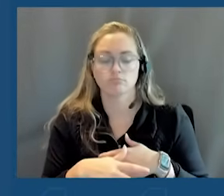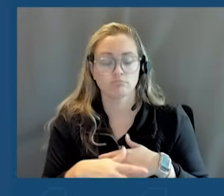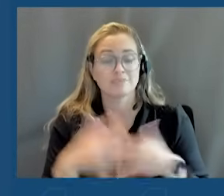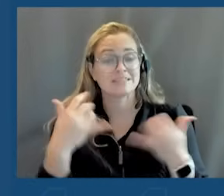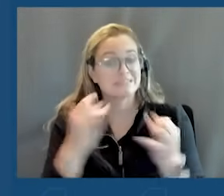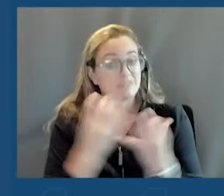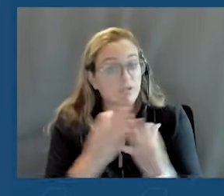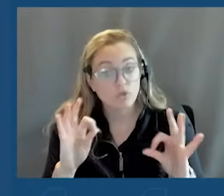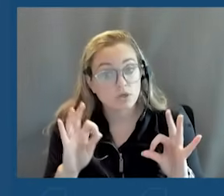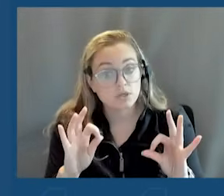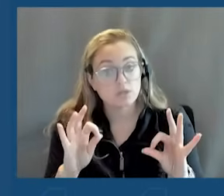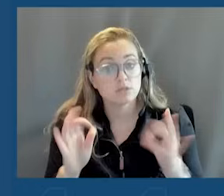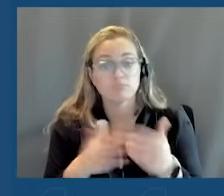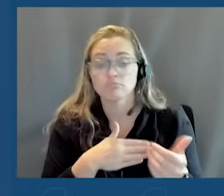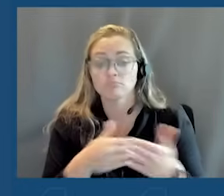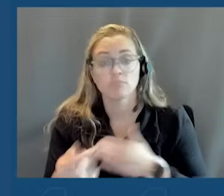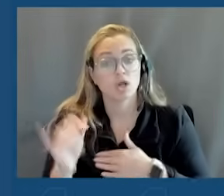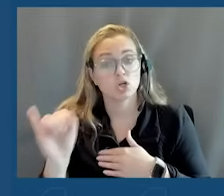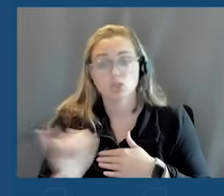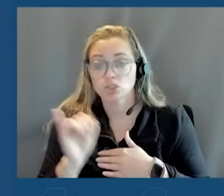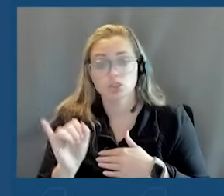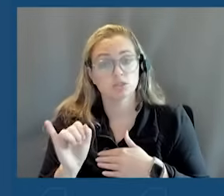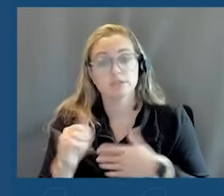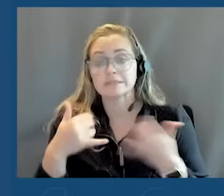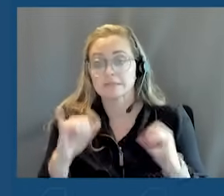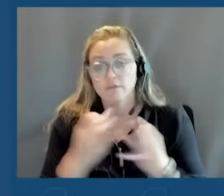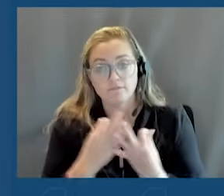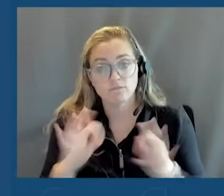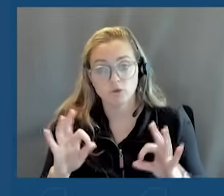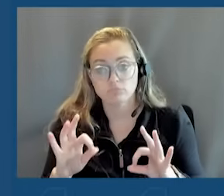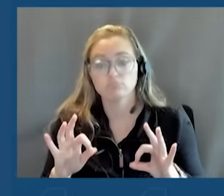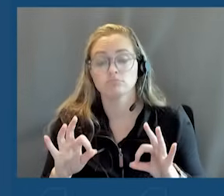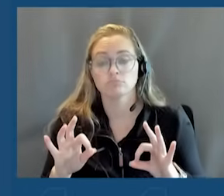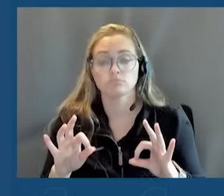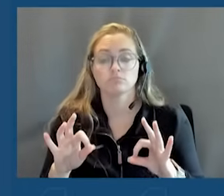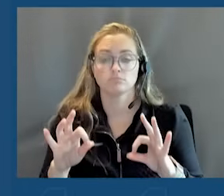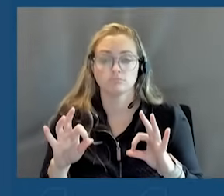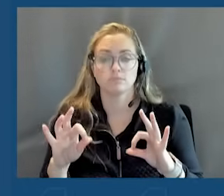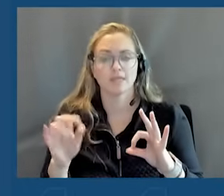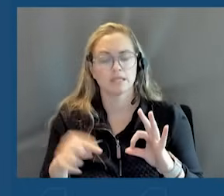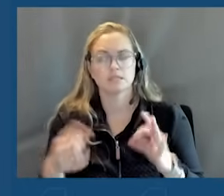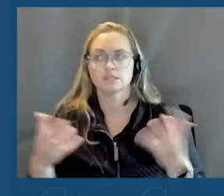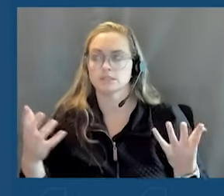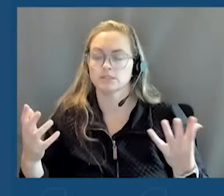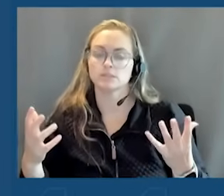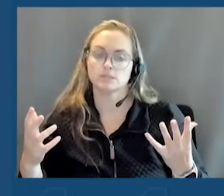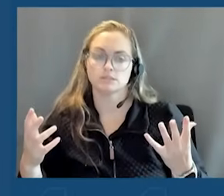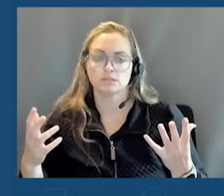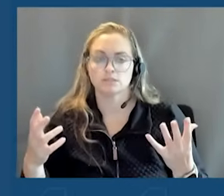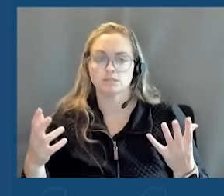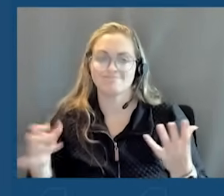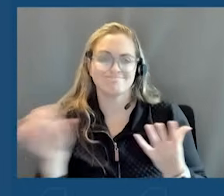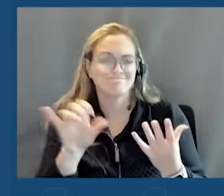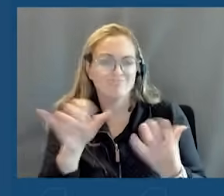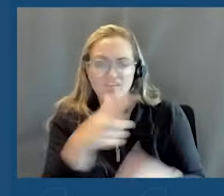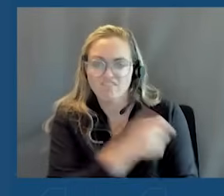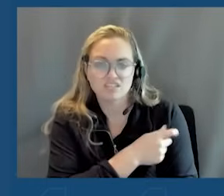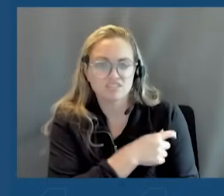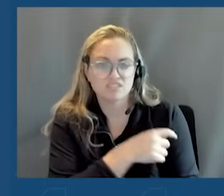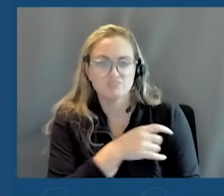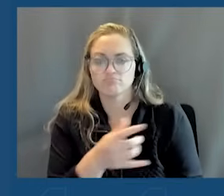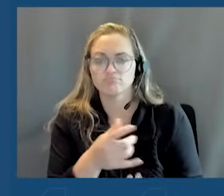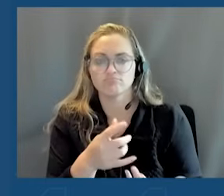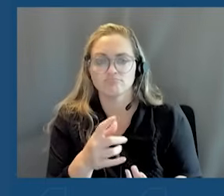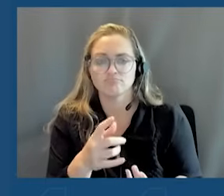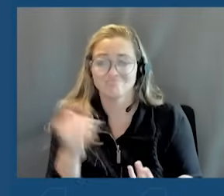free, regardless of your insurance. So again, this is just like the vaccine. This is what we could have only